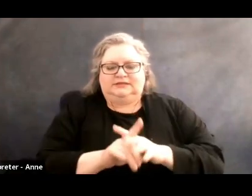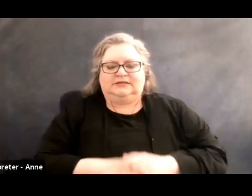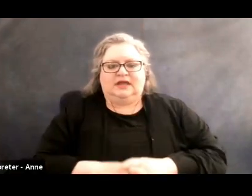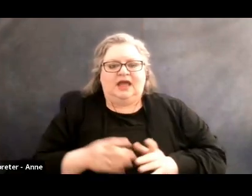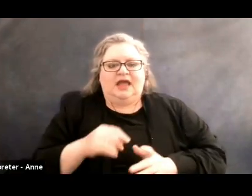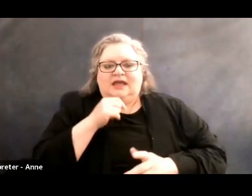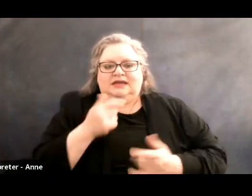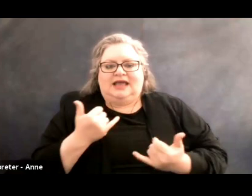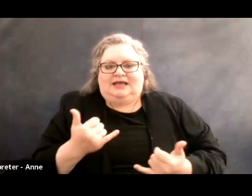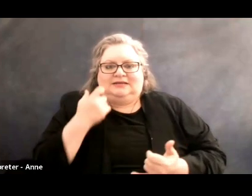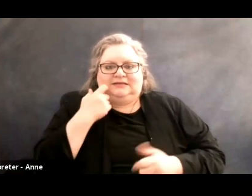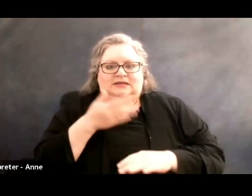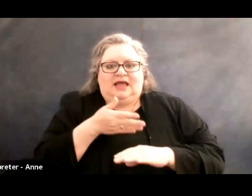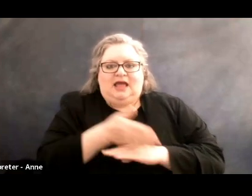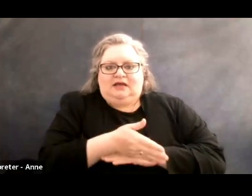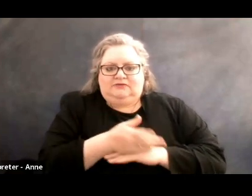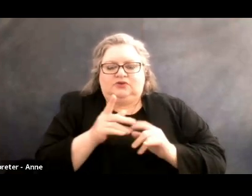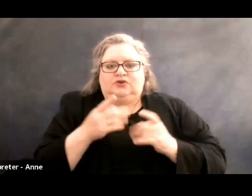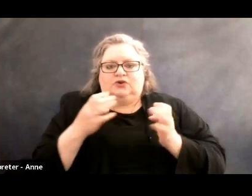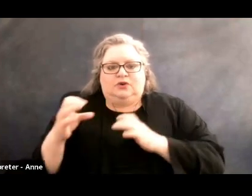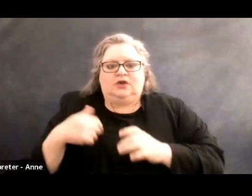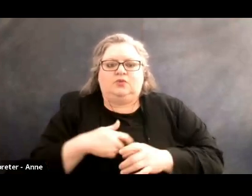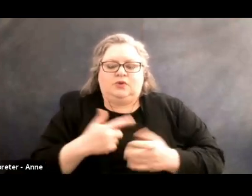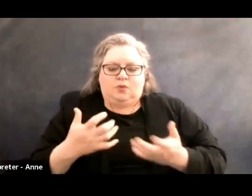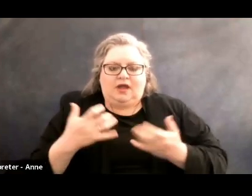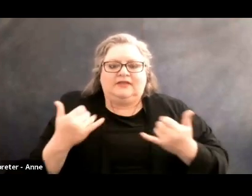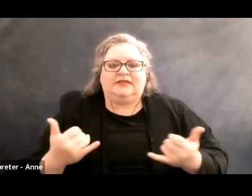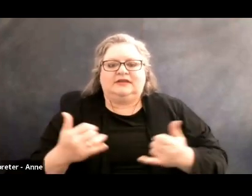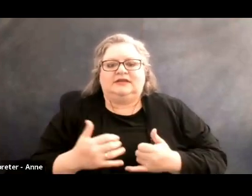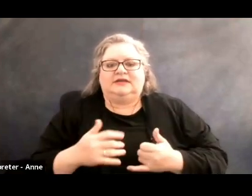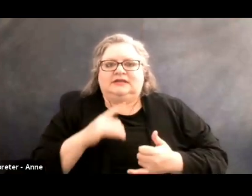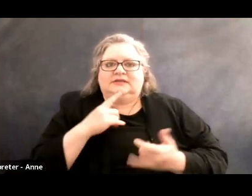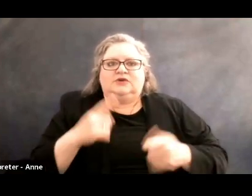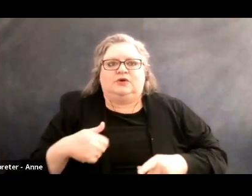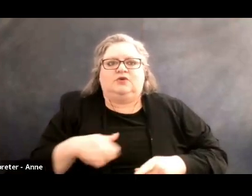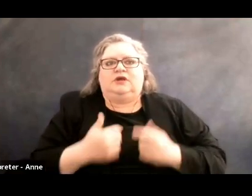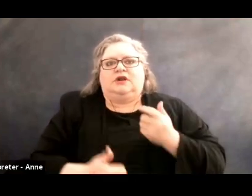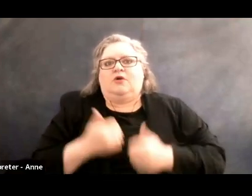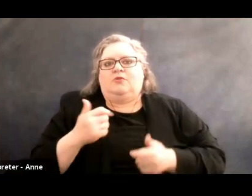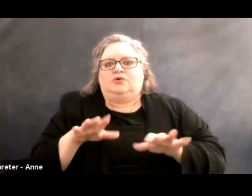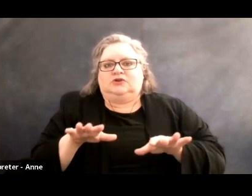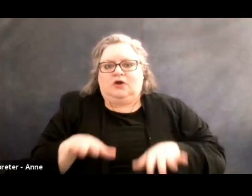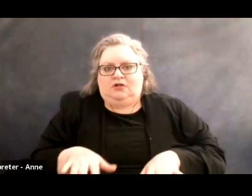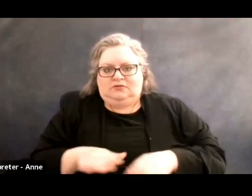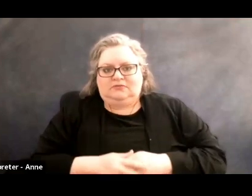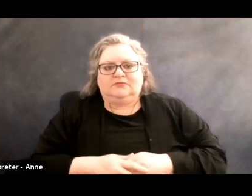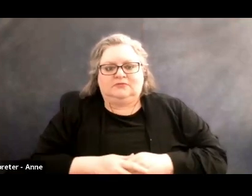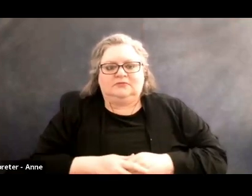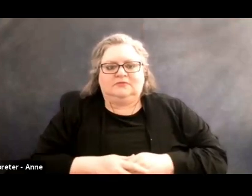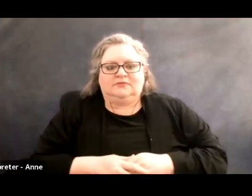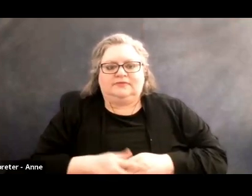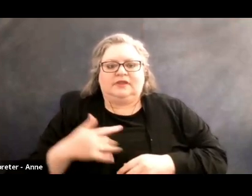not immediately following a crisis, right? We want this to be when we are in our most calm state. And we